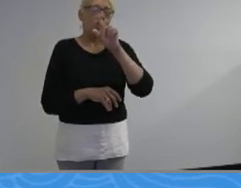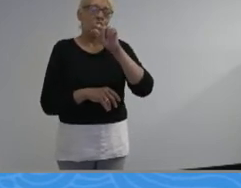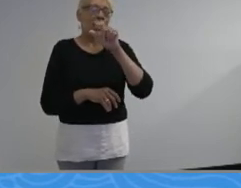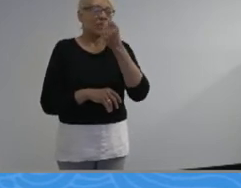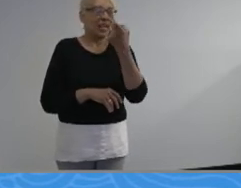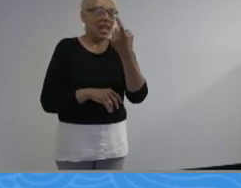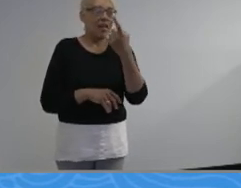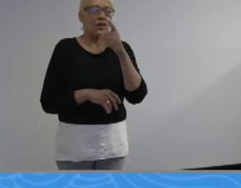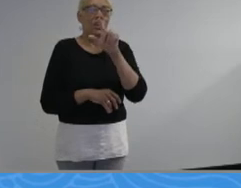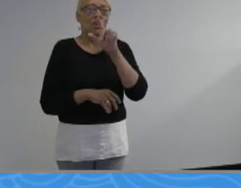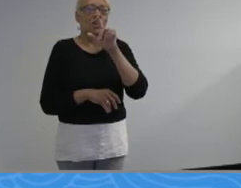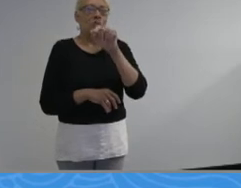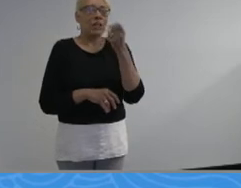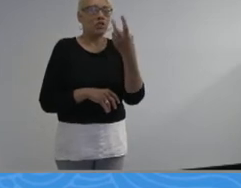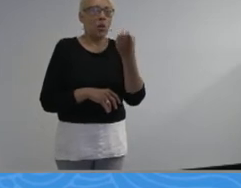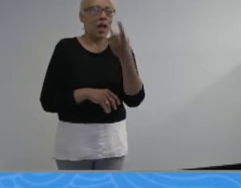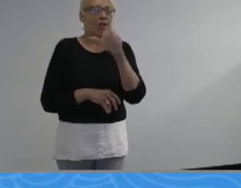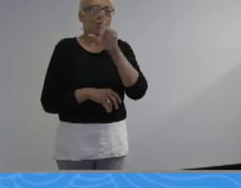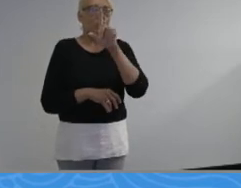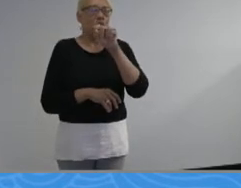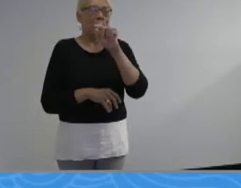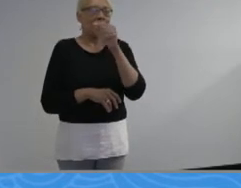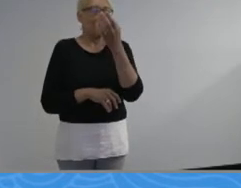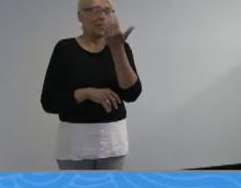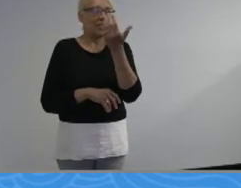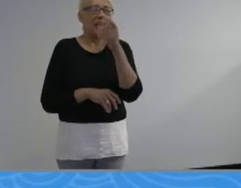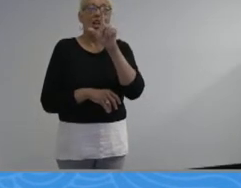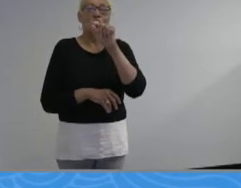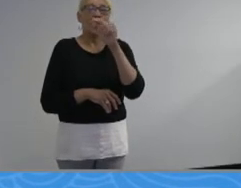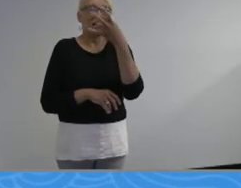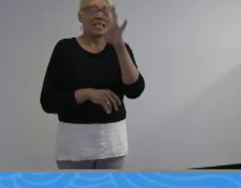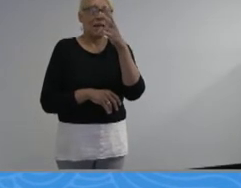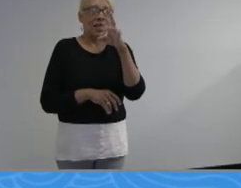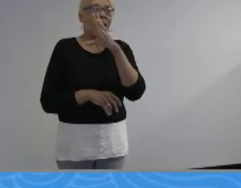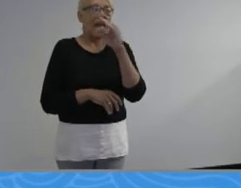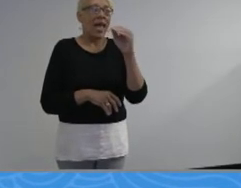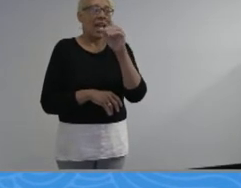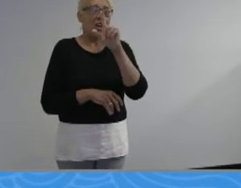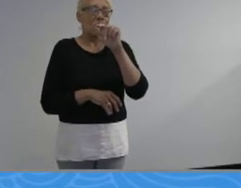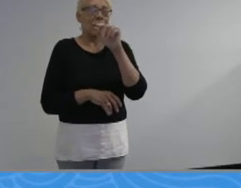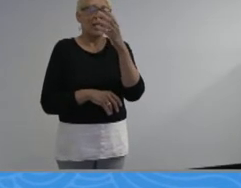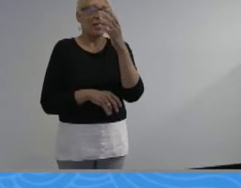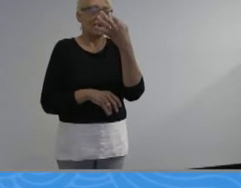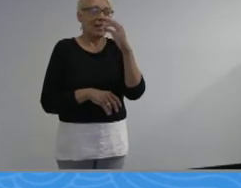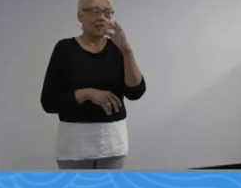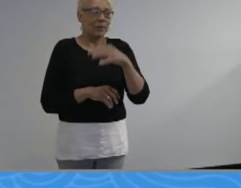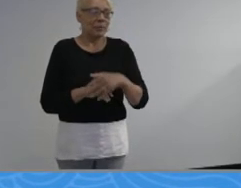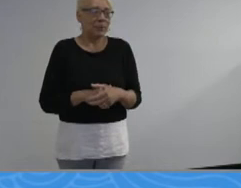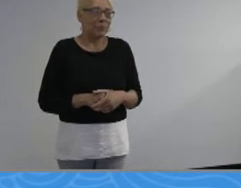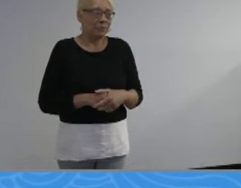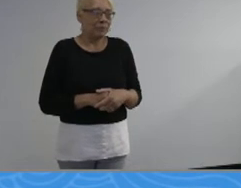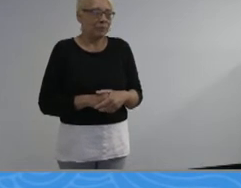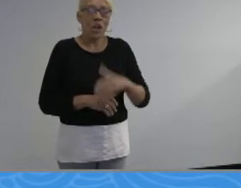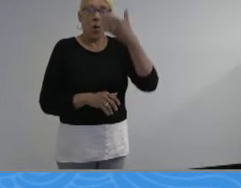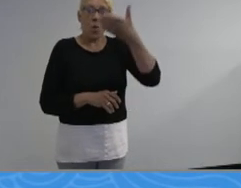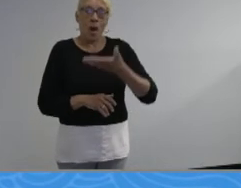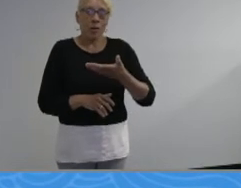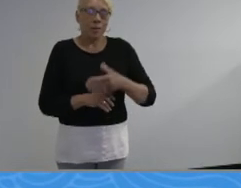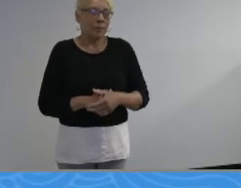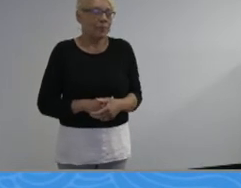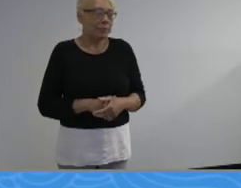2011, 2012, 2015, 2017, and 2019.